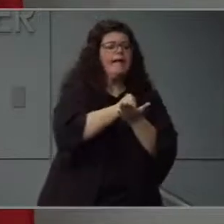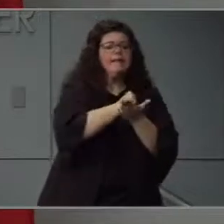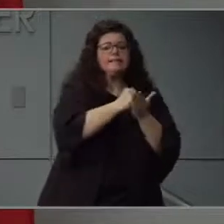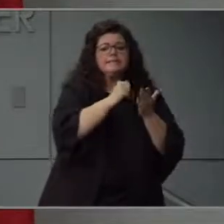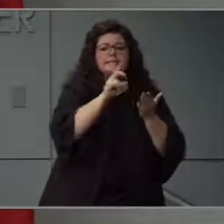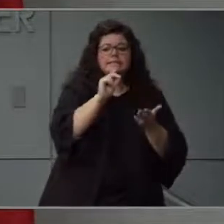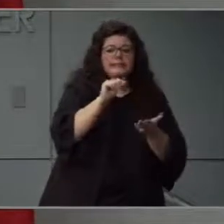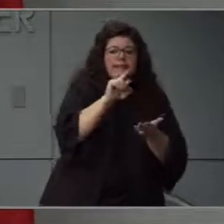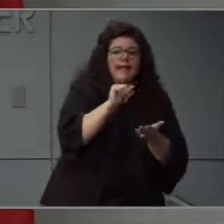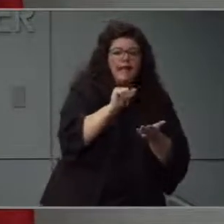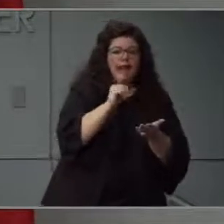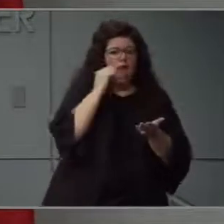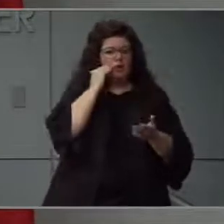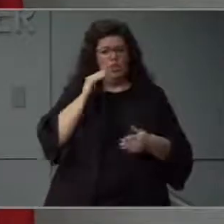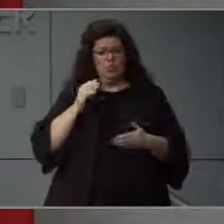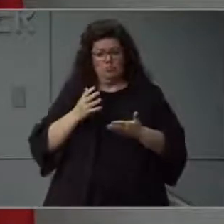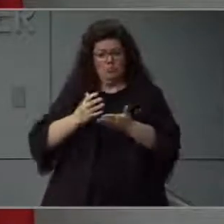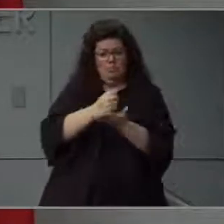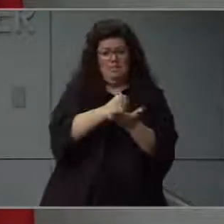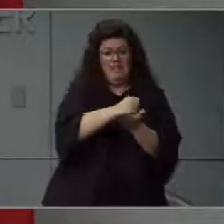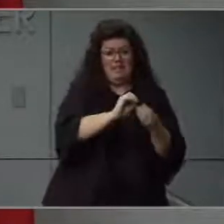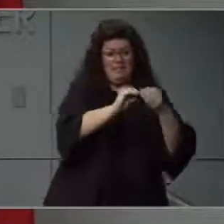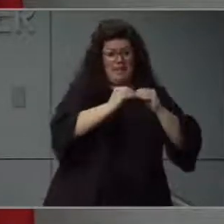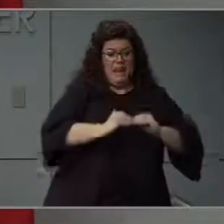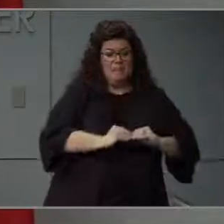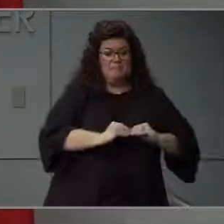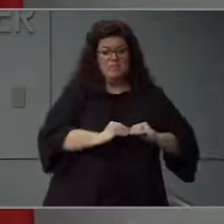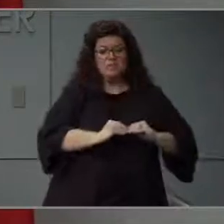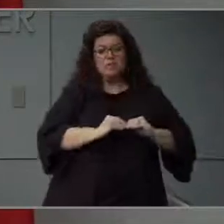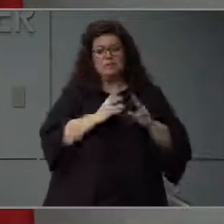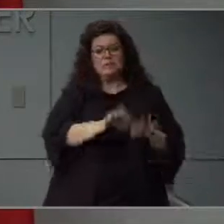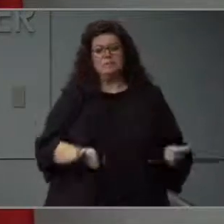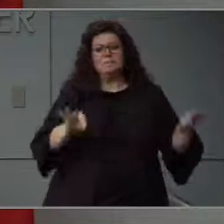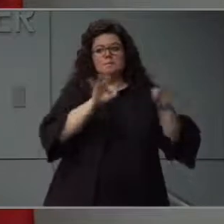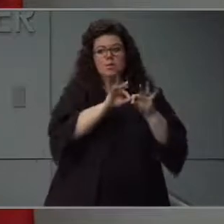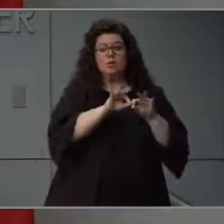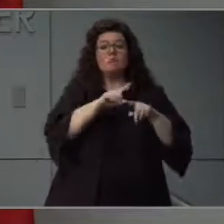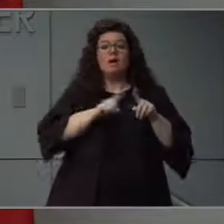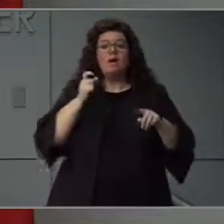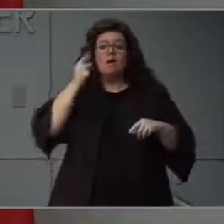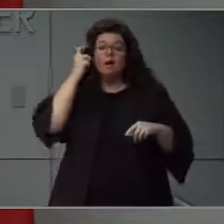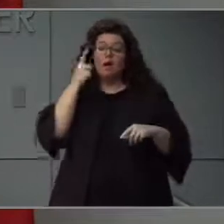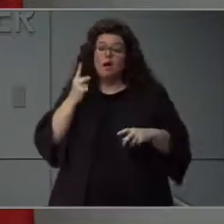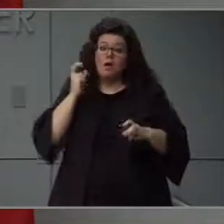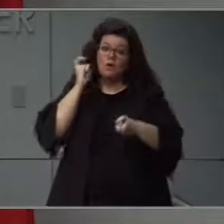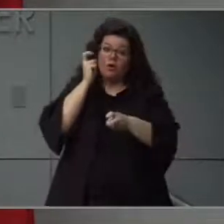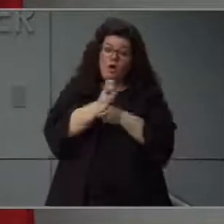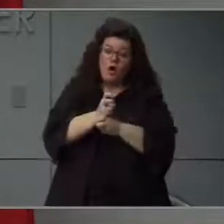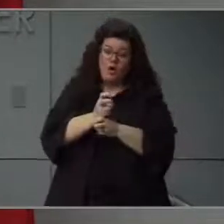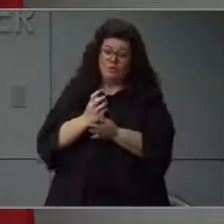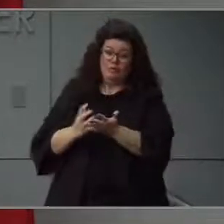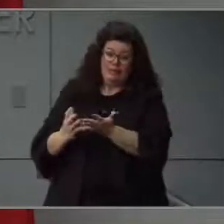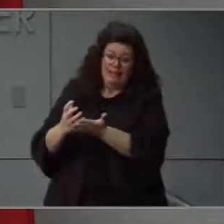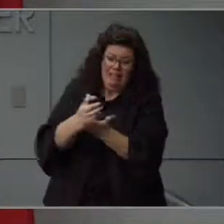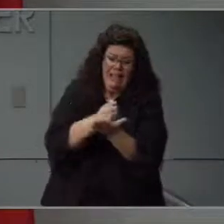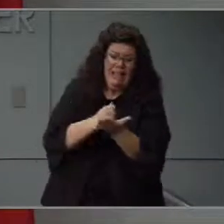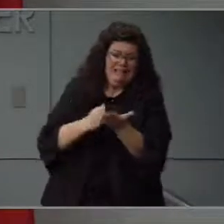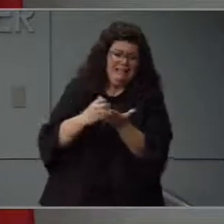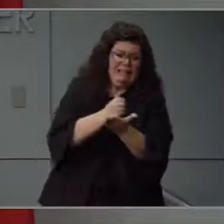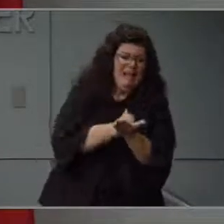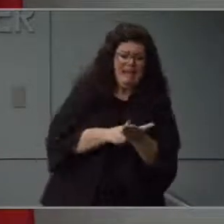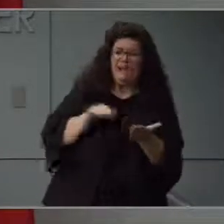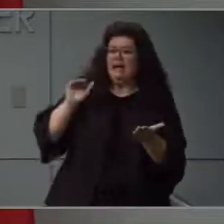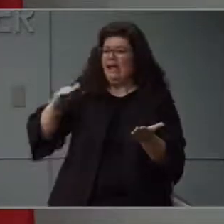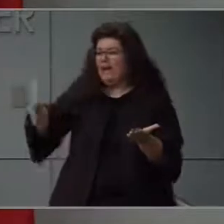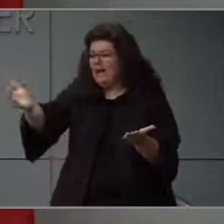I know data collection, I will just say, outside of that space is a very manual process, unfortunately, as we work to try to